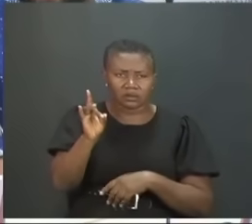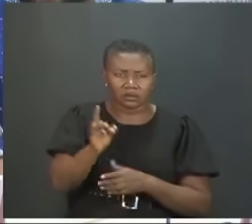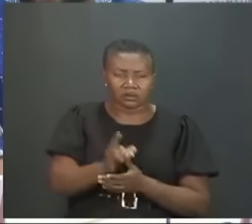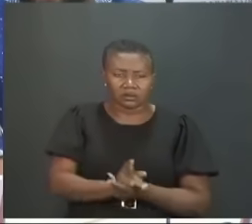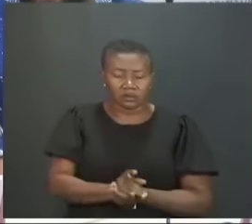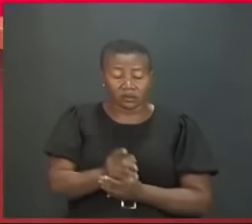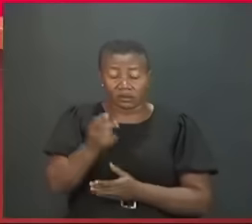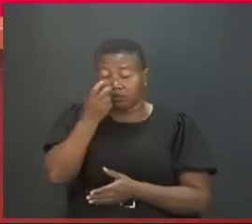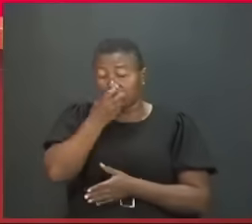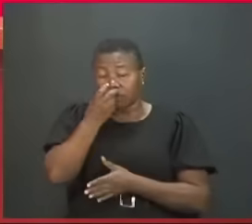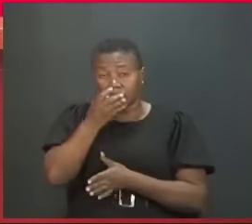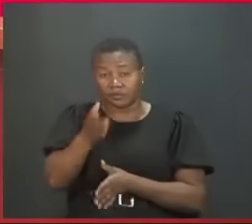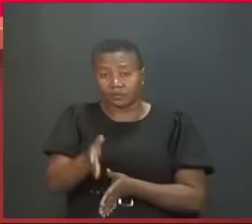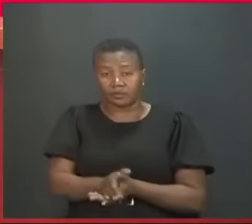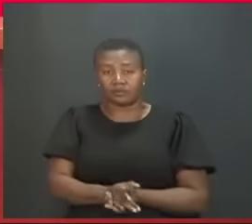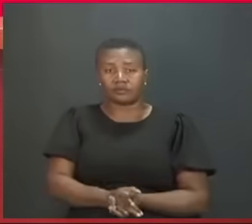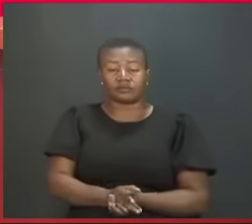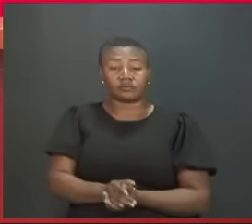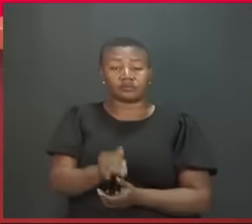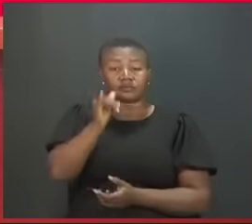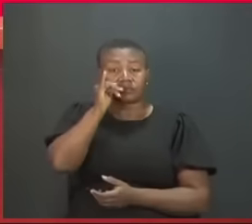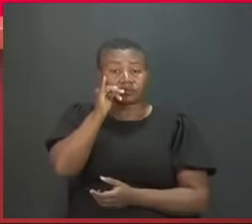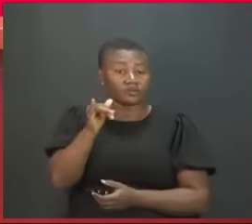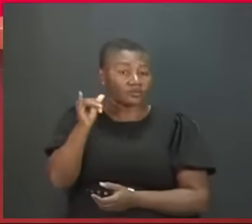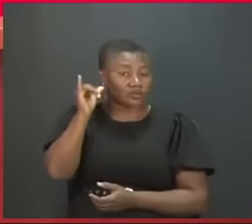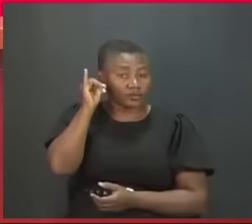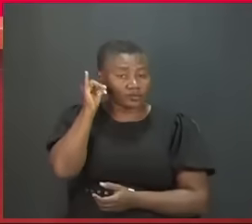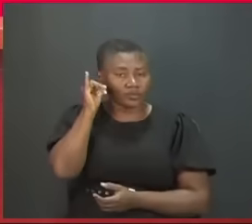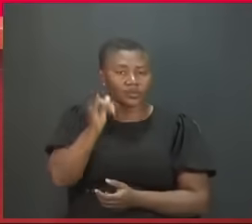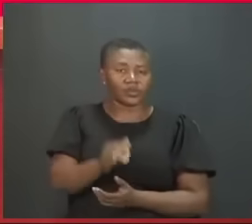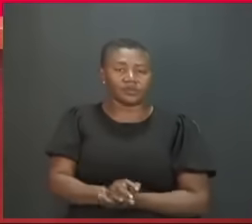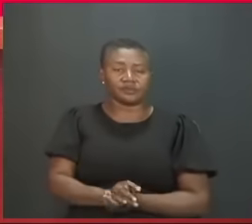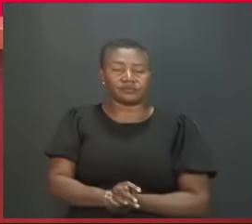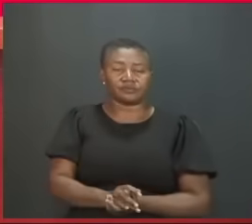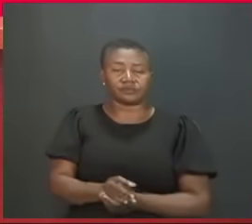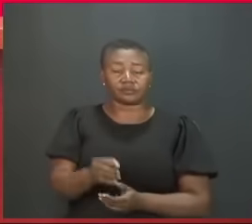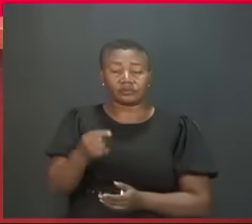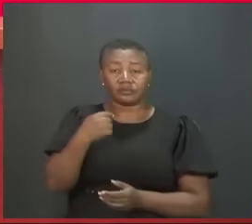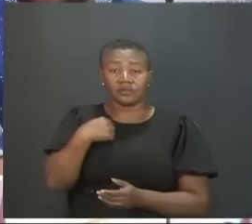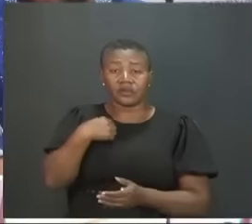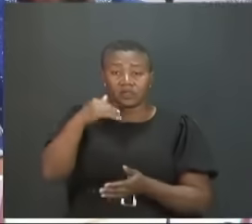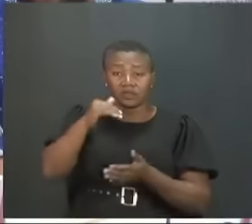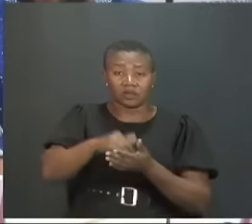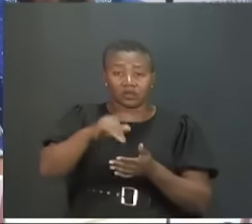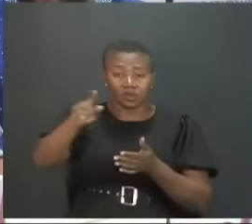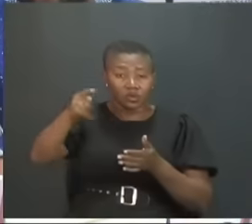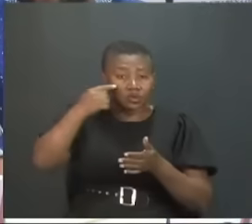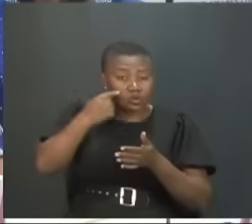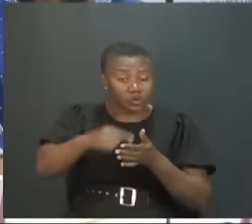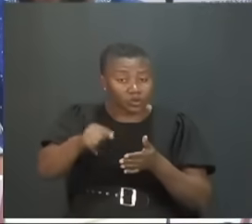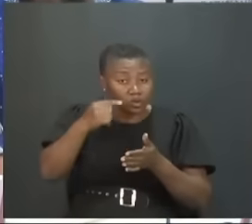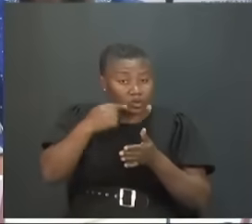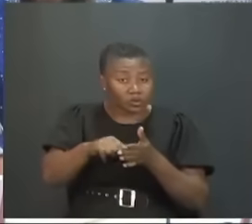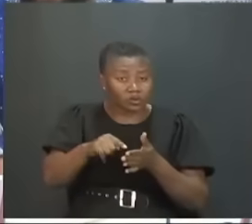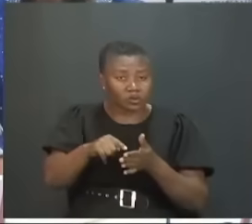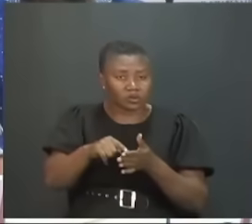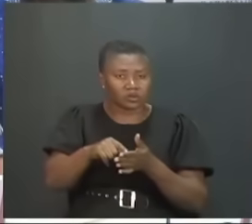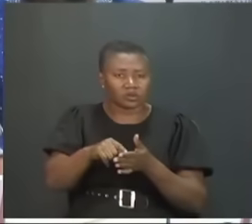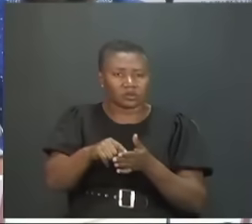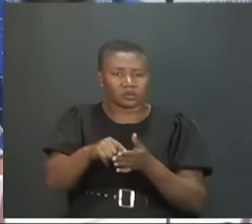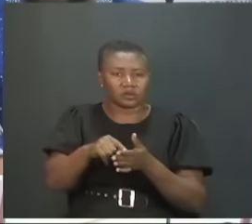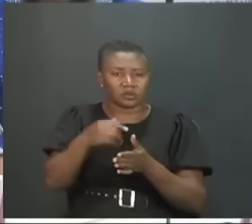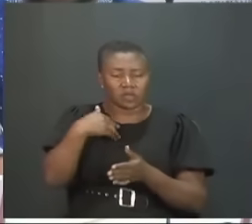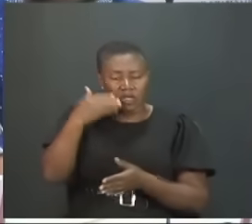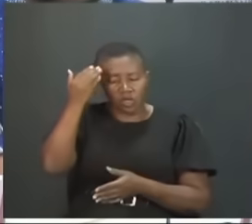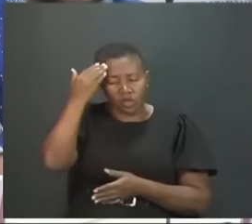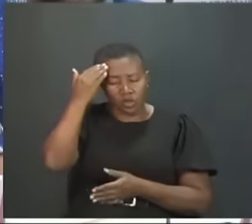Mr. Speaker, yesterday I followed up again because I know that he who comes to